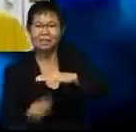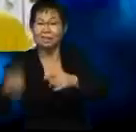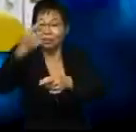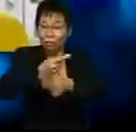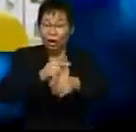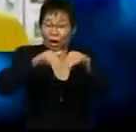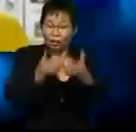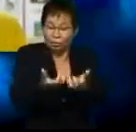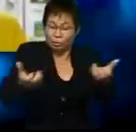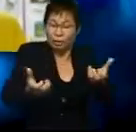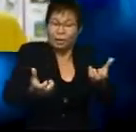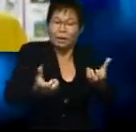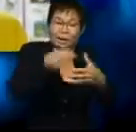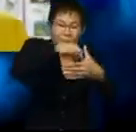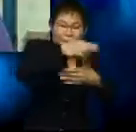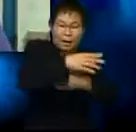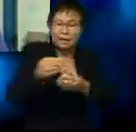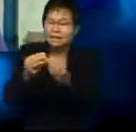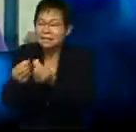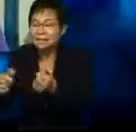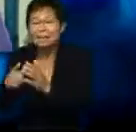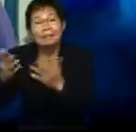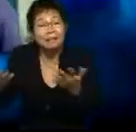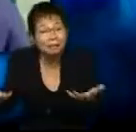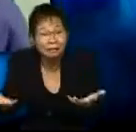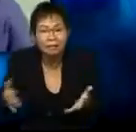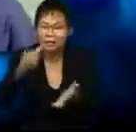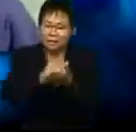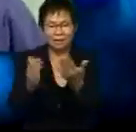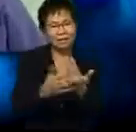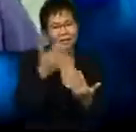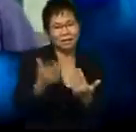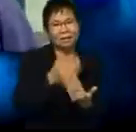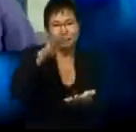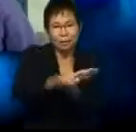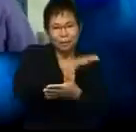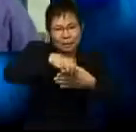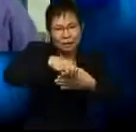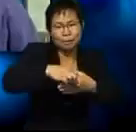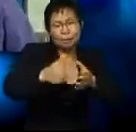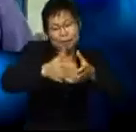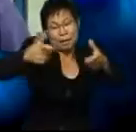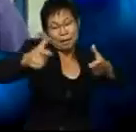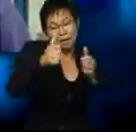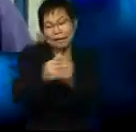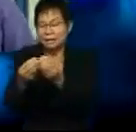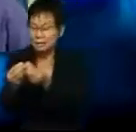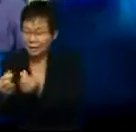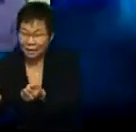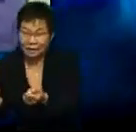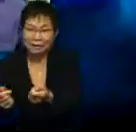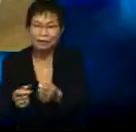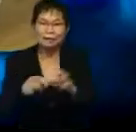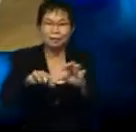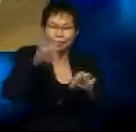we separate the paper clips and sand then? That's easy. The paper clips are bigger than the sand particles.